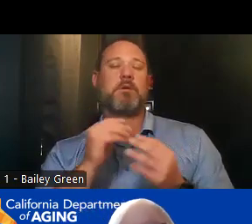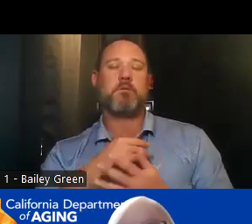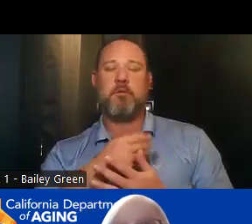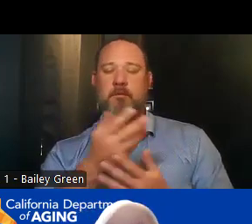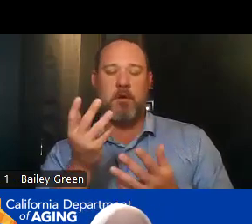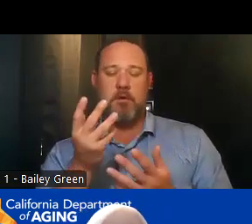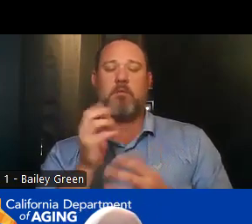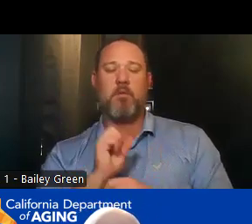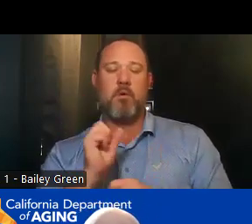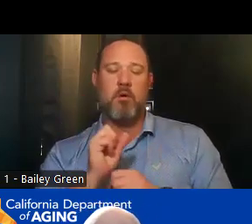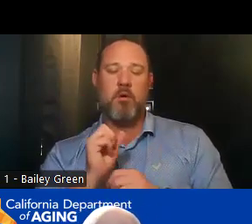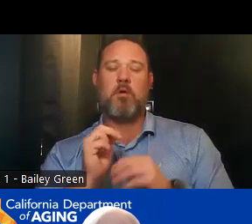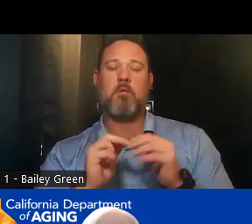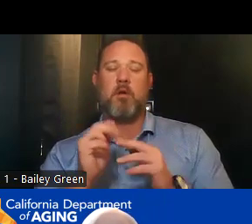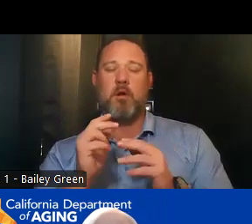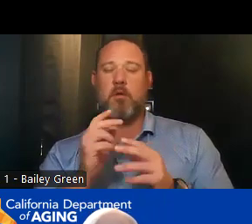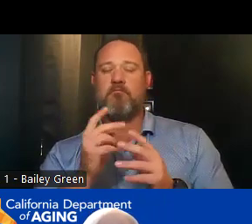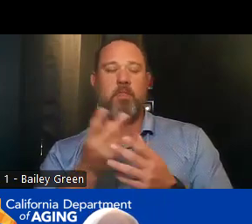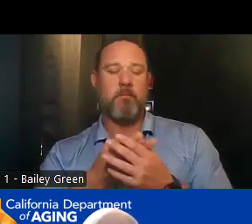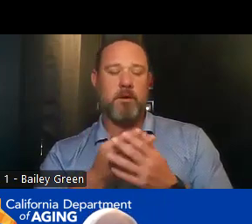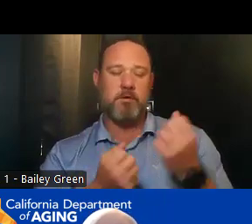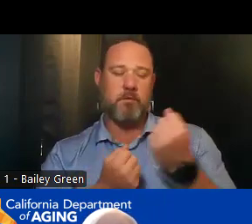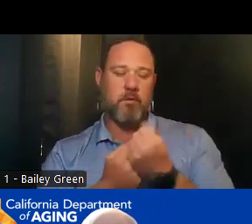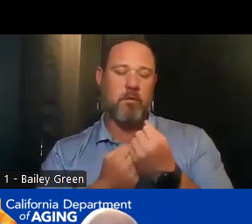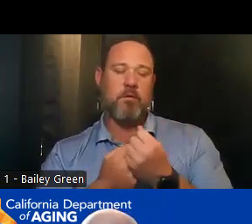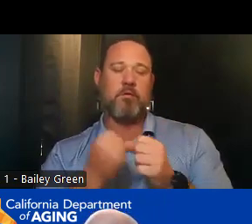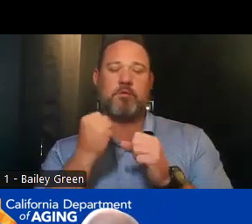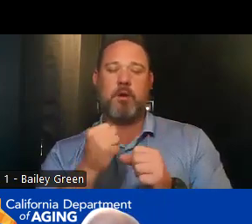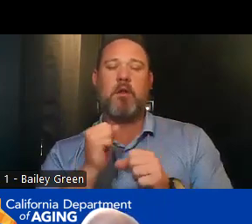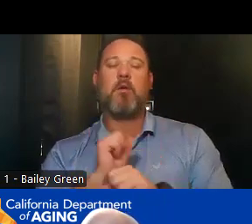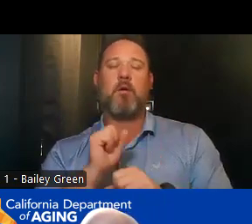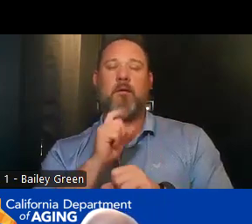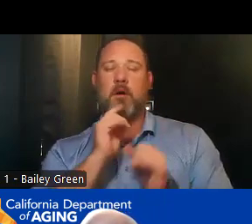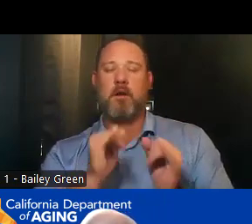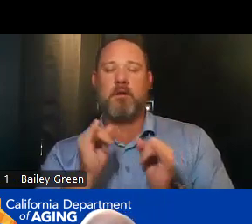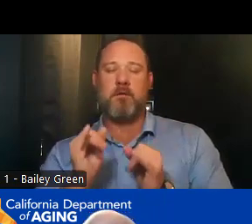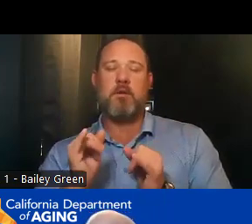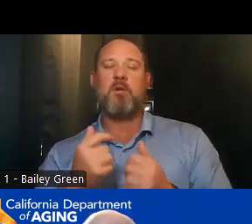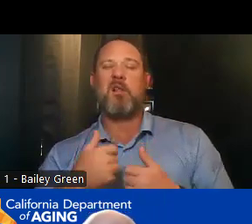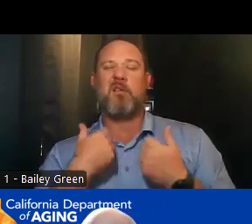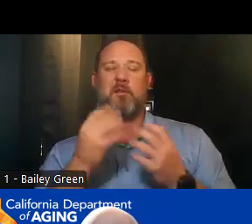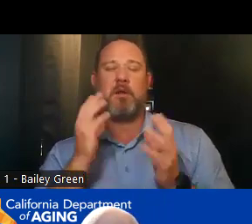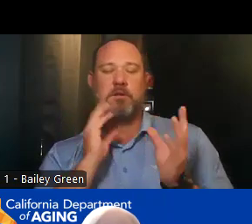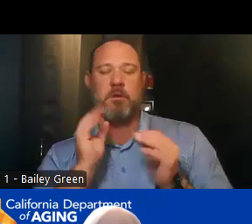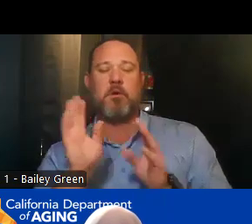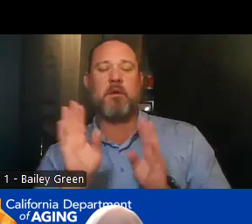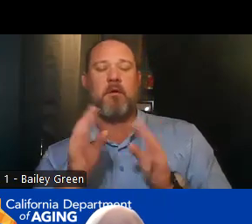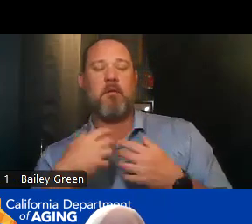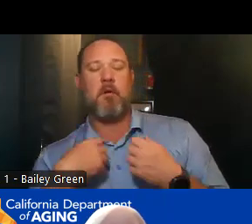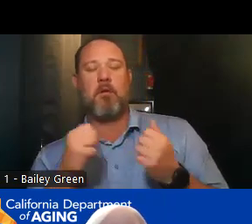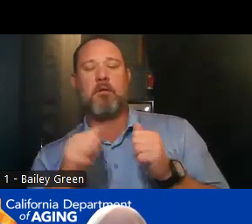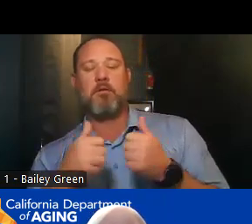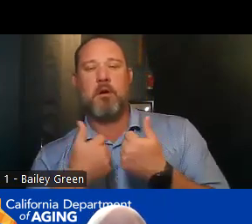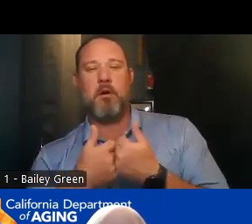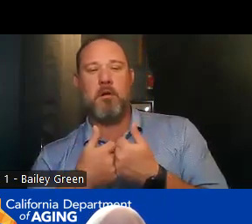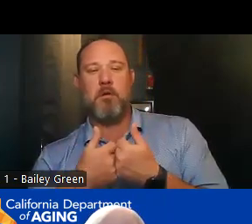have been working to build up peer support programs and strengthen workforce pathways for individuals with lived experience in behavioral health challenges. And